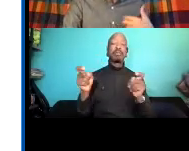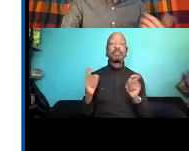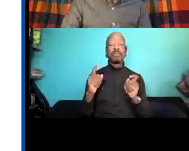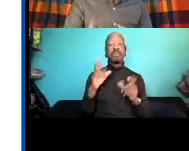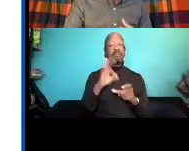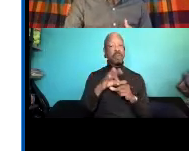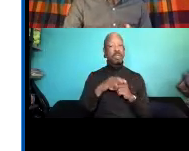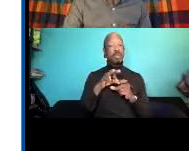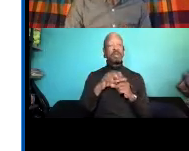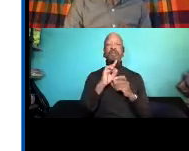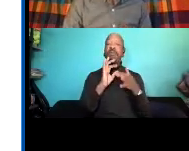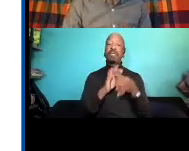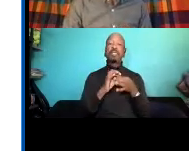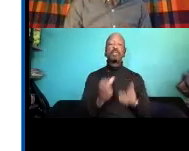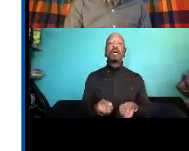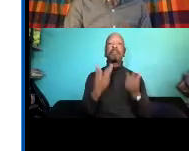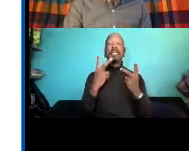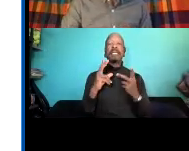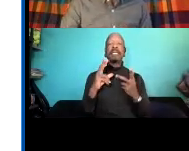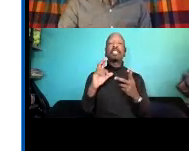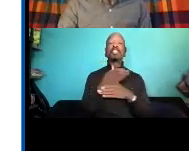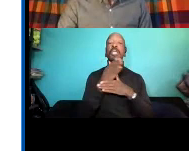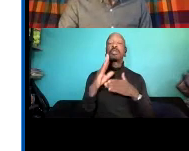directly related to the number of shares that somebody buys.